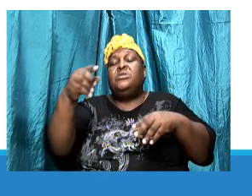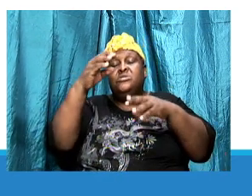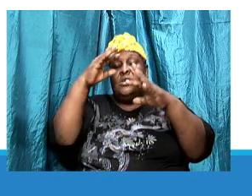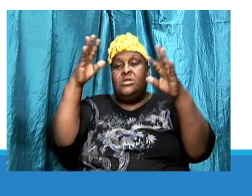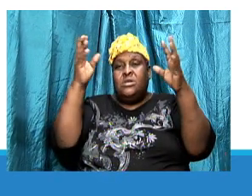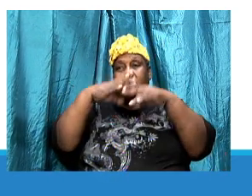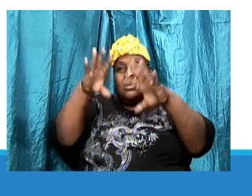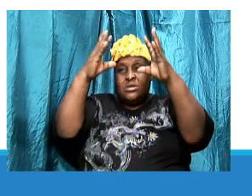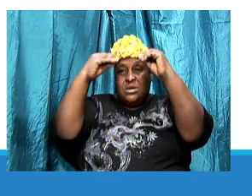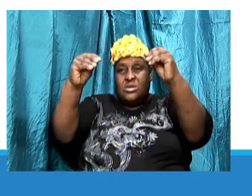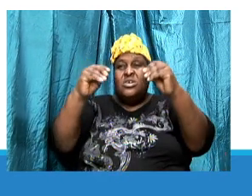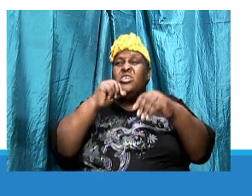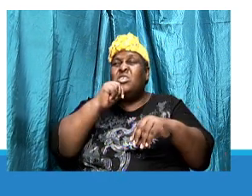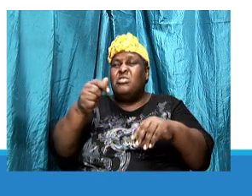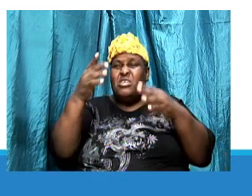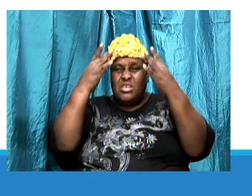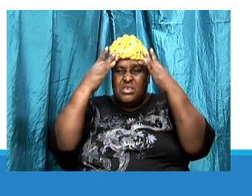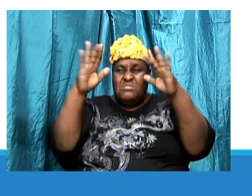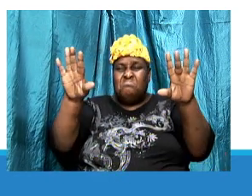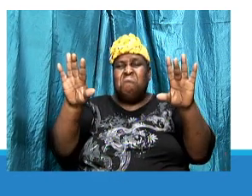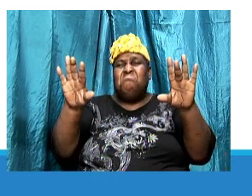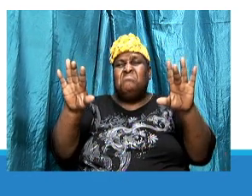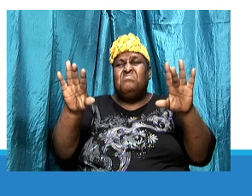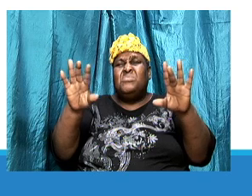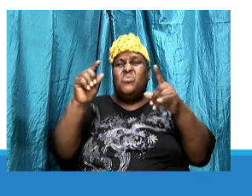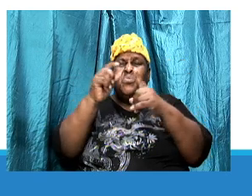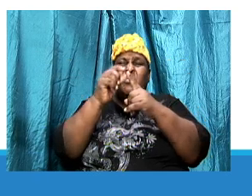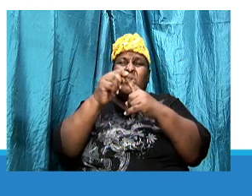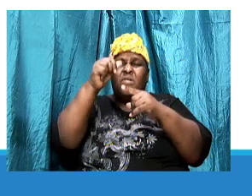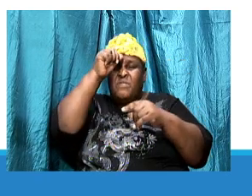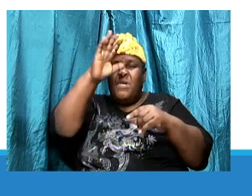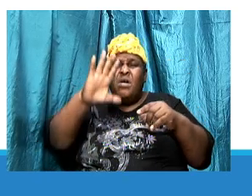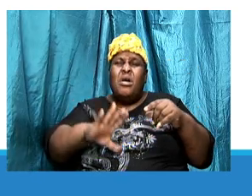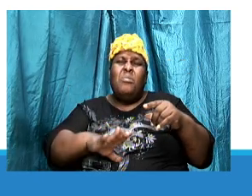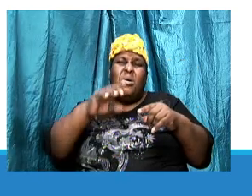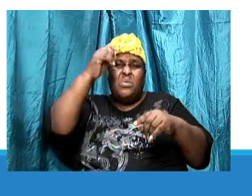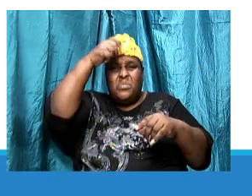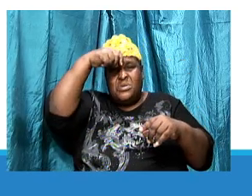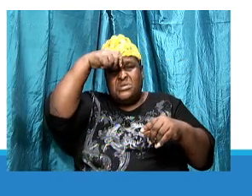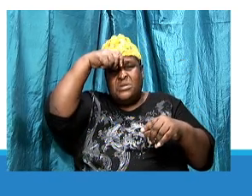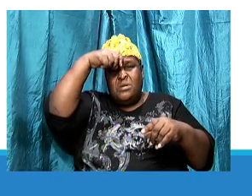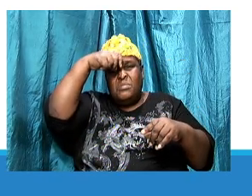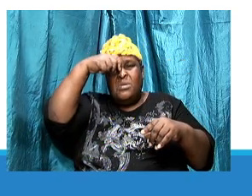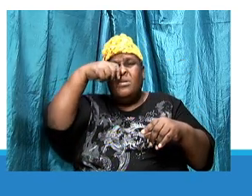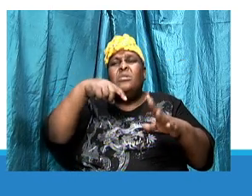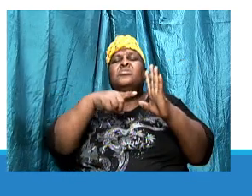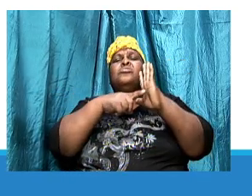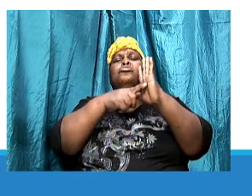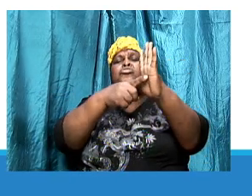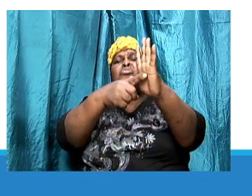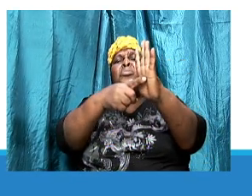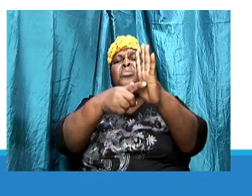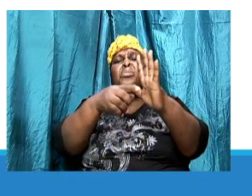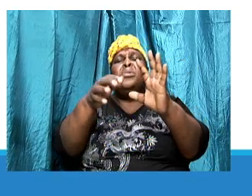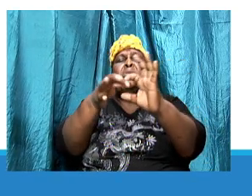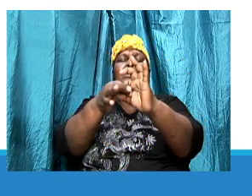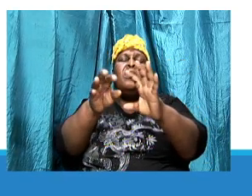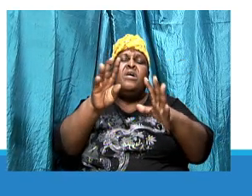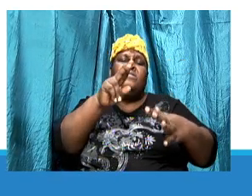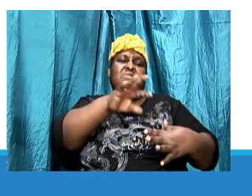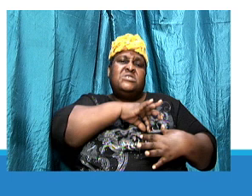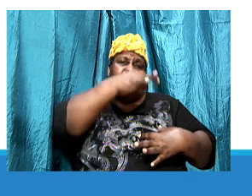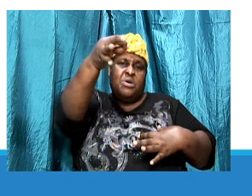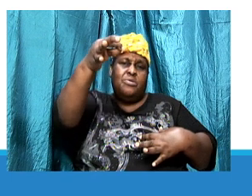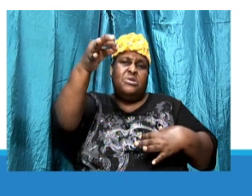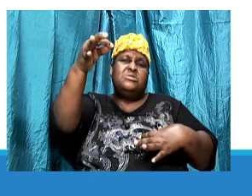words of man's wisdom, but in demonstration of the Spirit and of power."